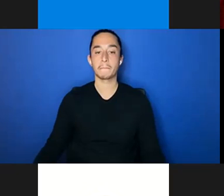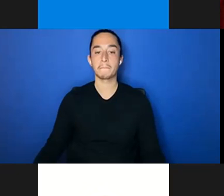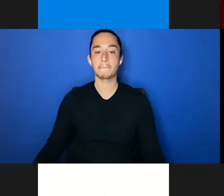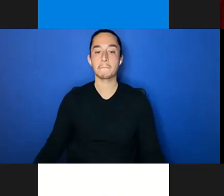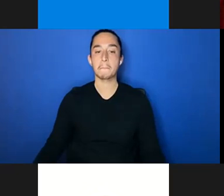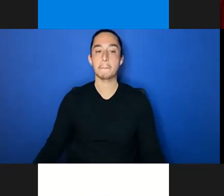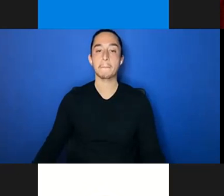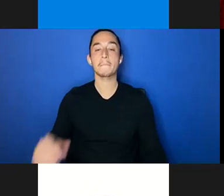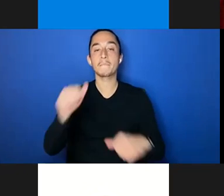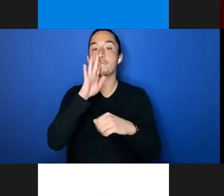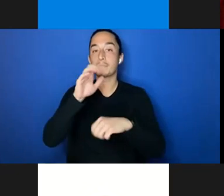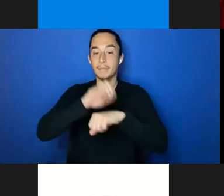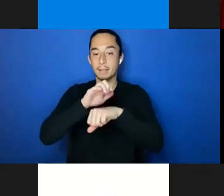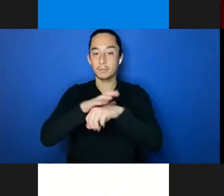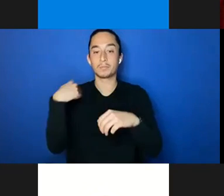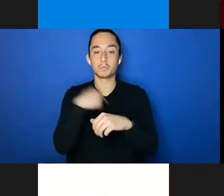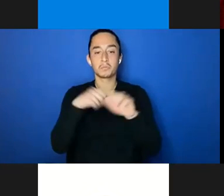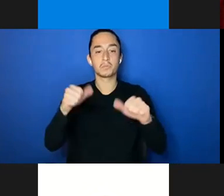we can go ahead and activate the function.